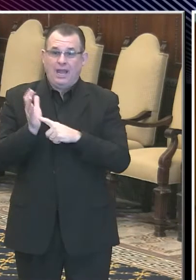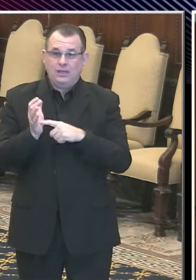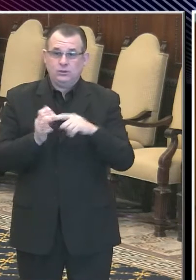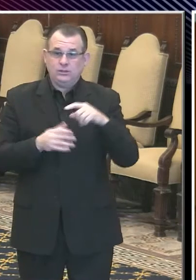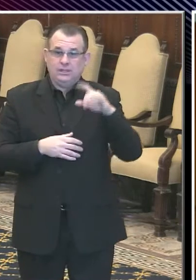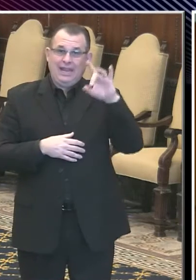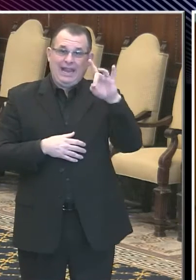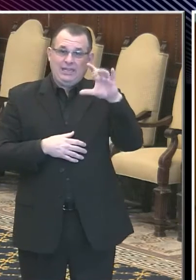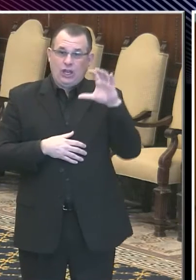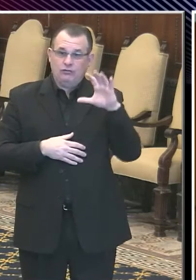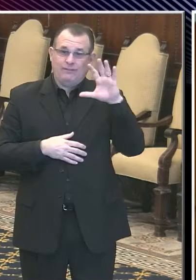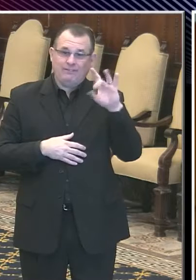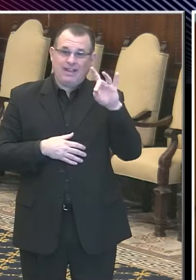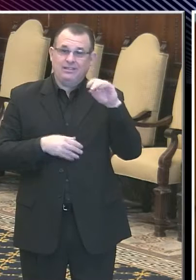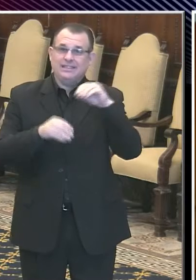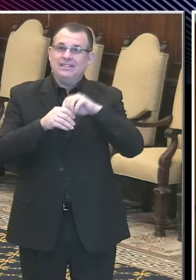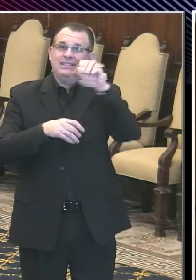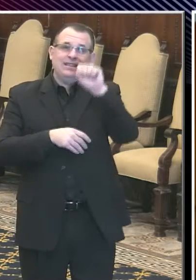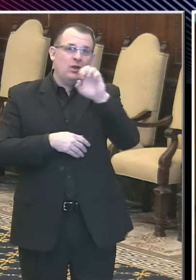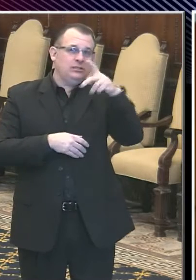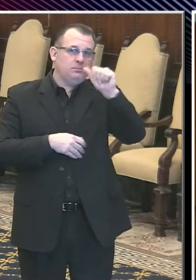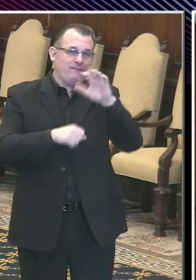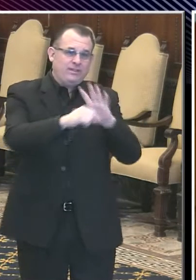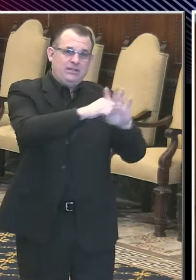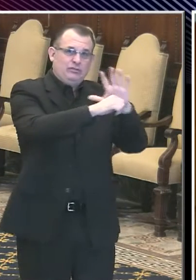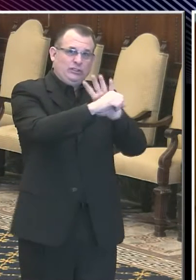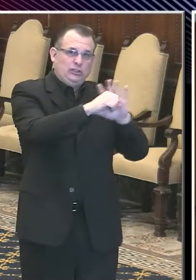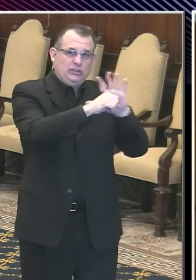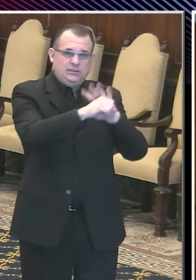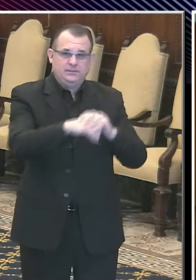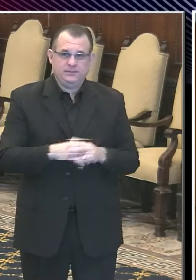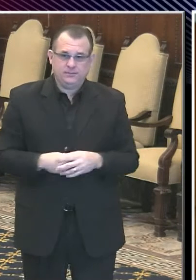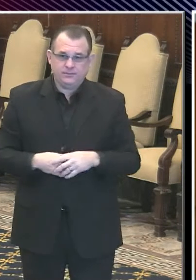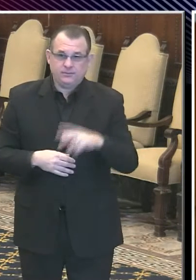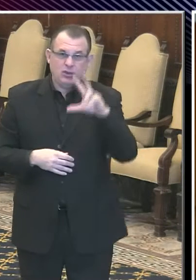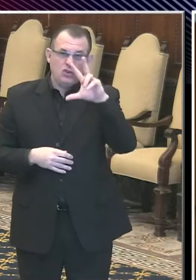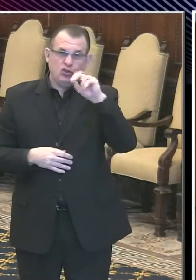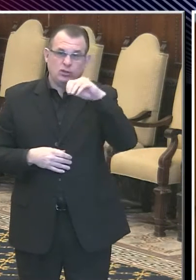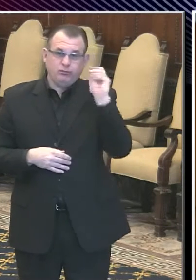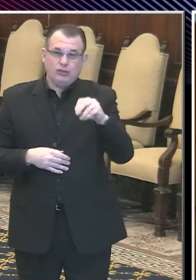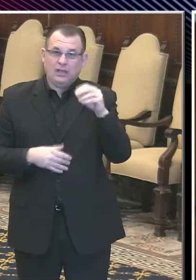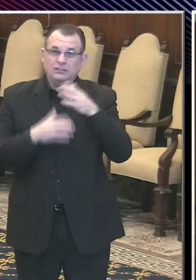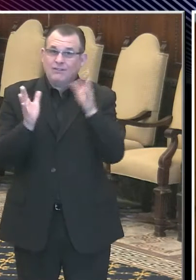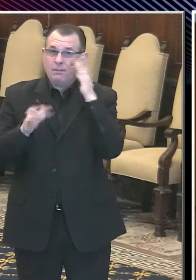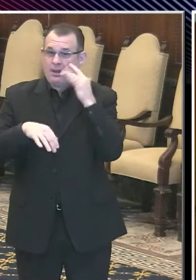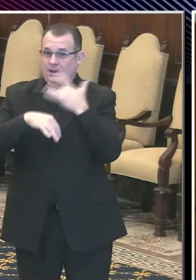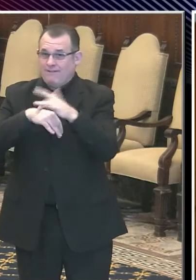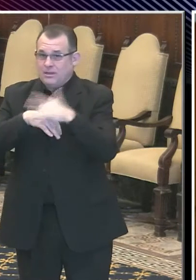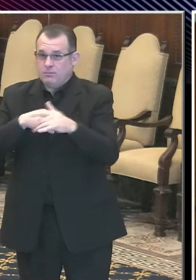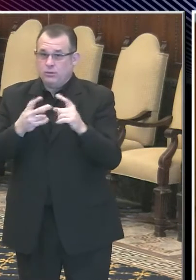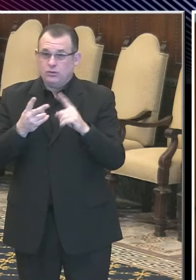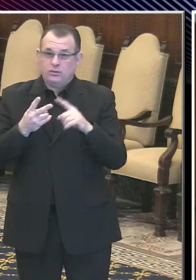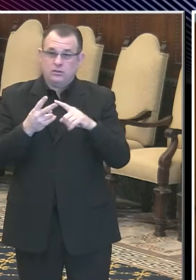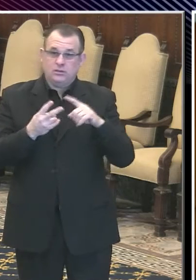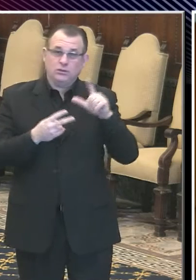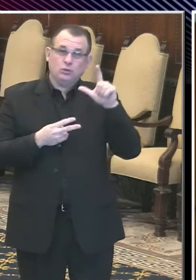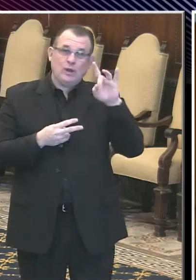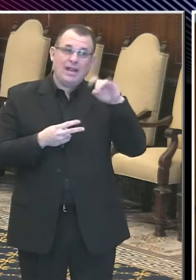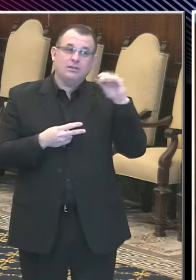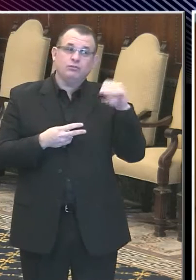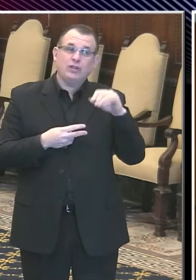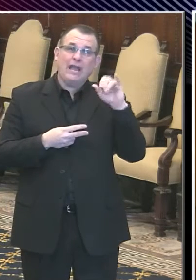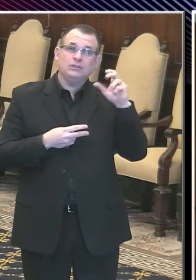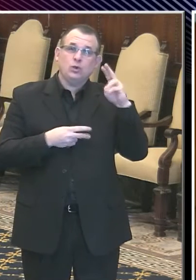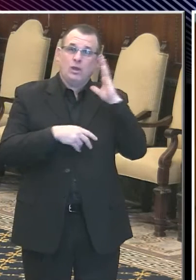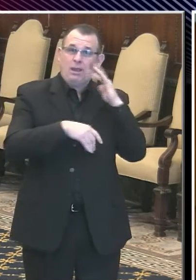area. 30% of our general medical beds and 28% of our intensive care unit beds were available. Both of those are about the same as they were